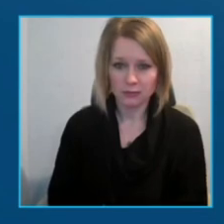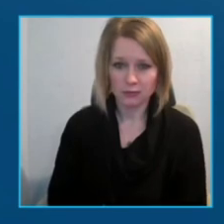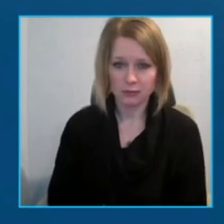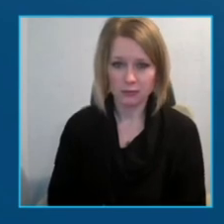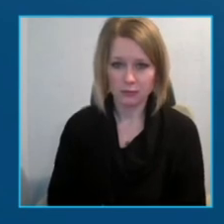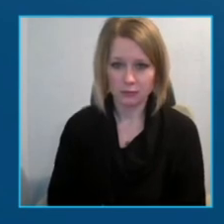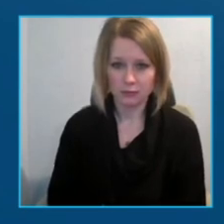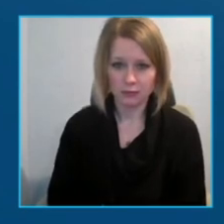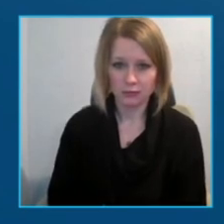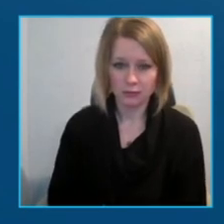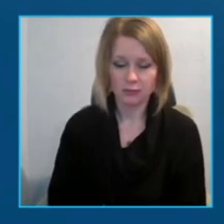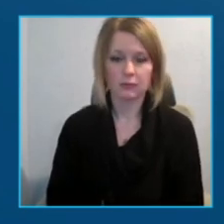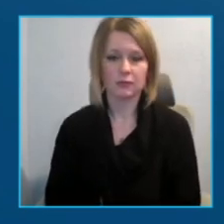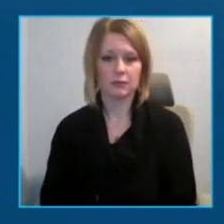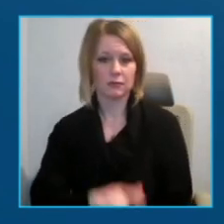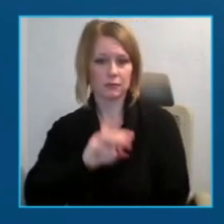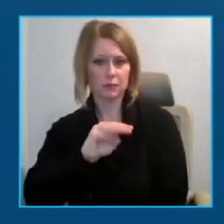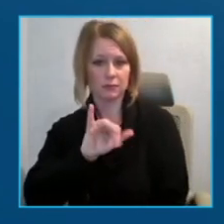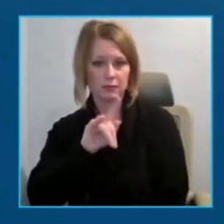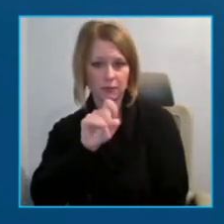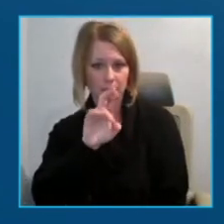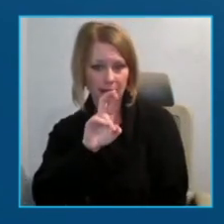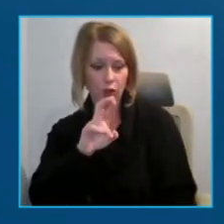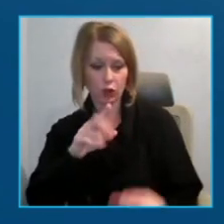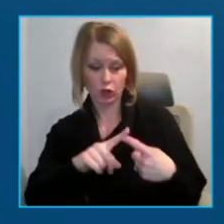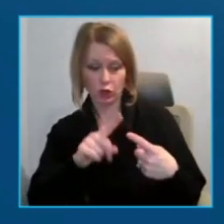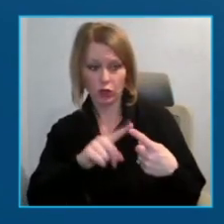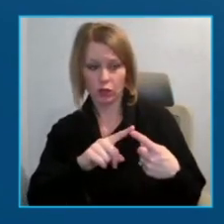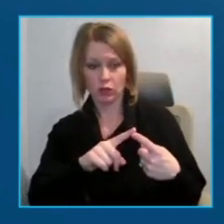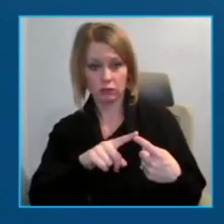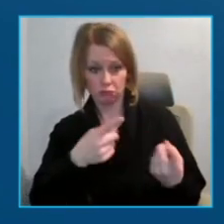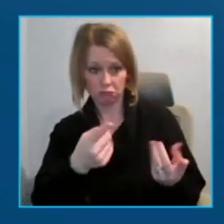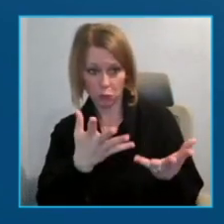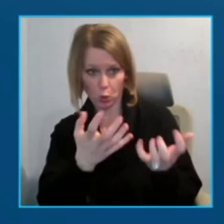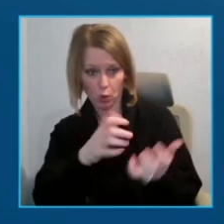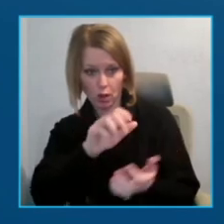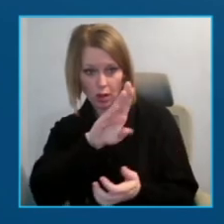Chair Beaufort, or would you?